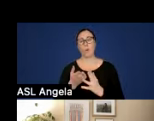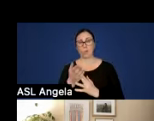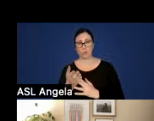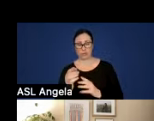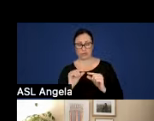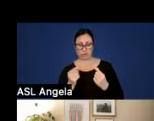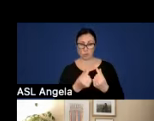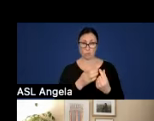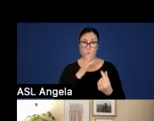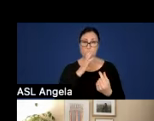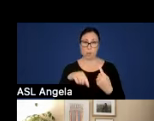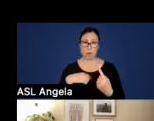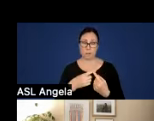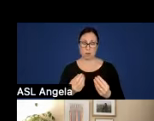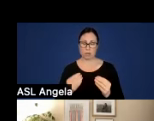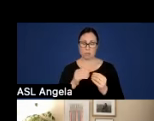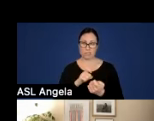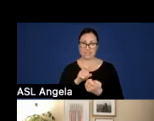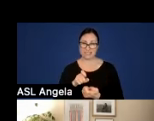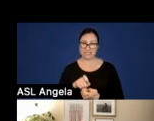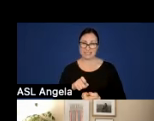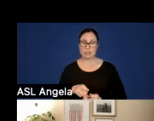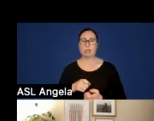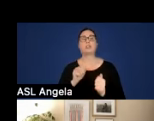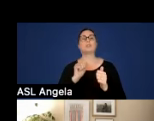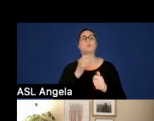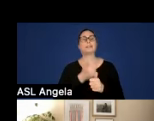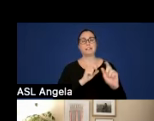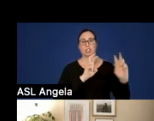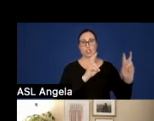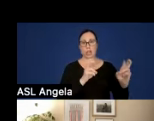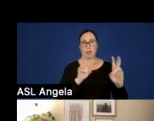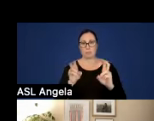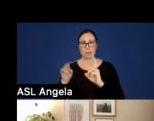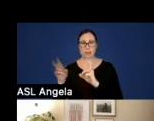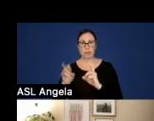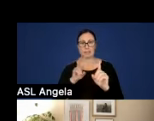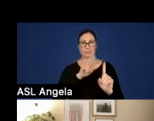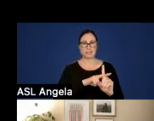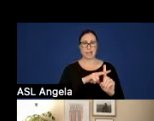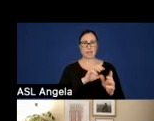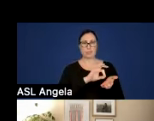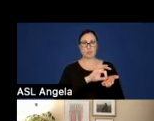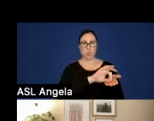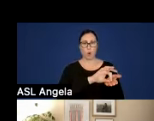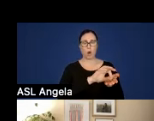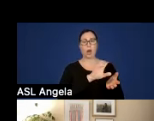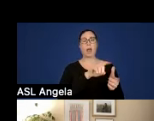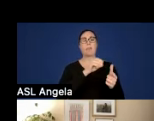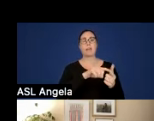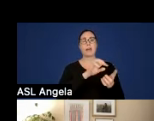about it in more detail. So each topic is assigned a score and then the scores are totaled, and